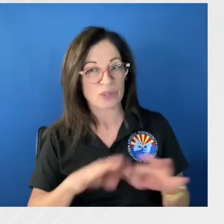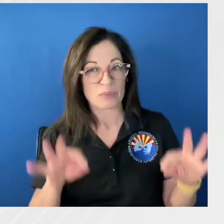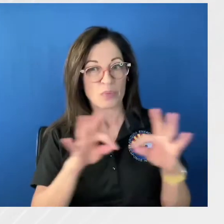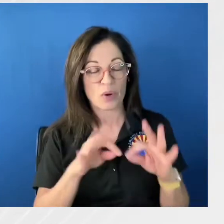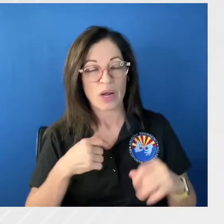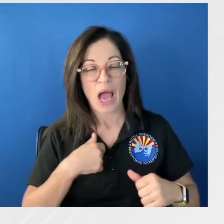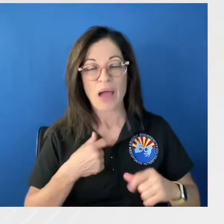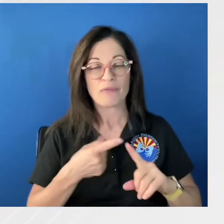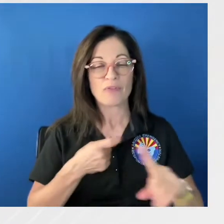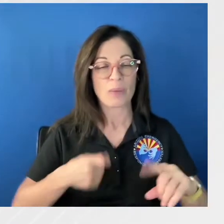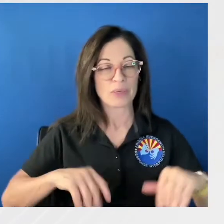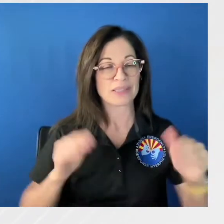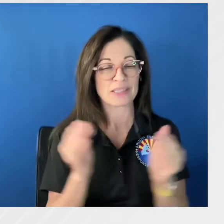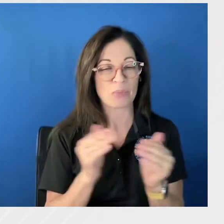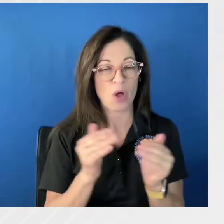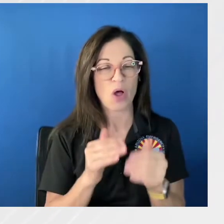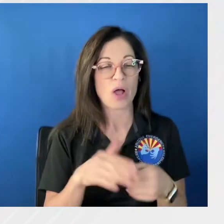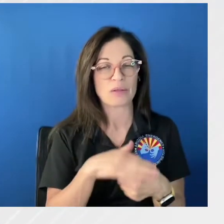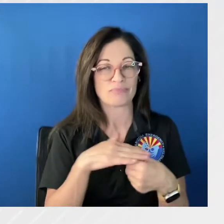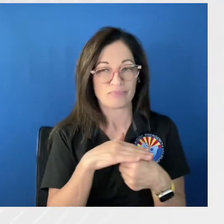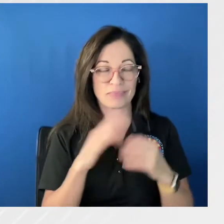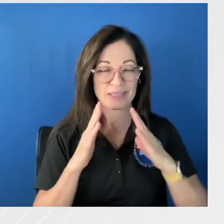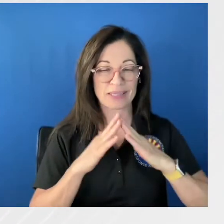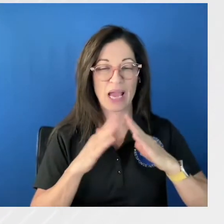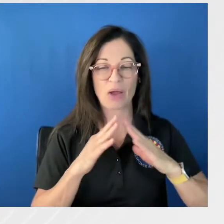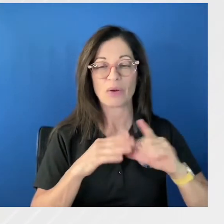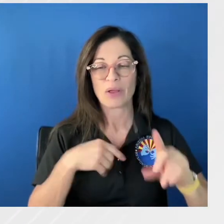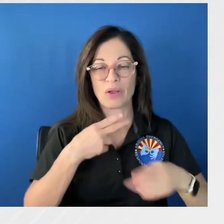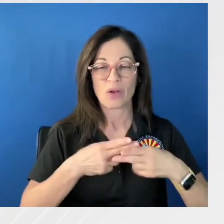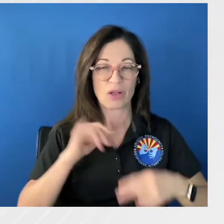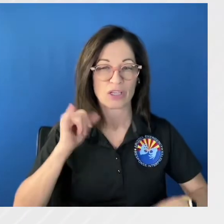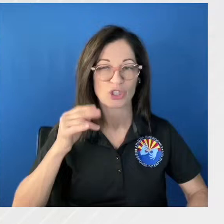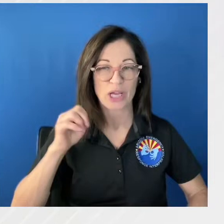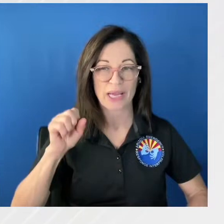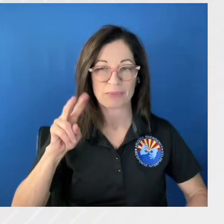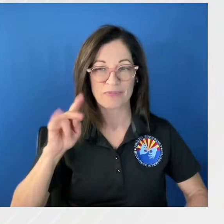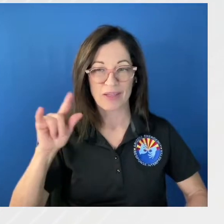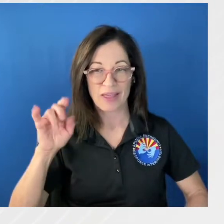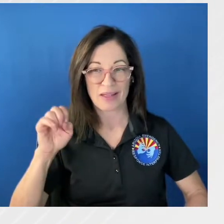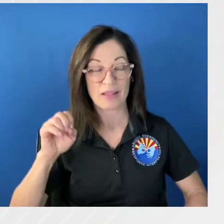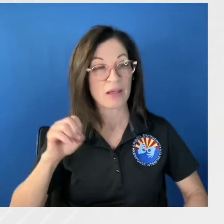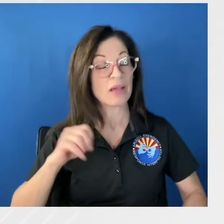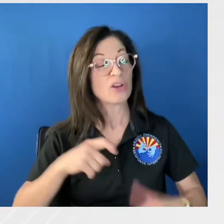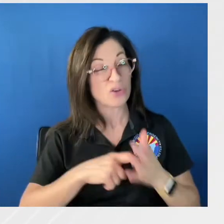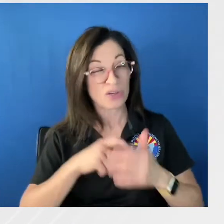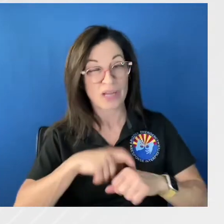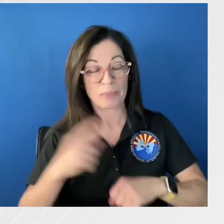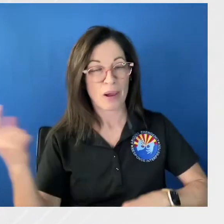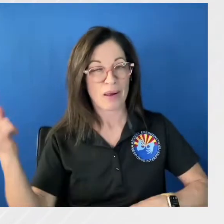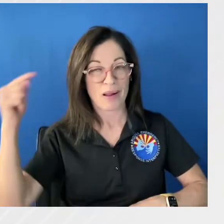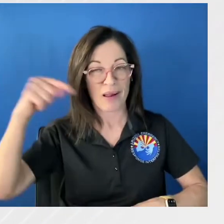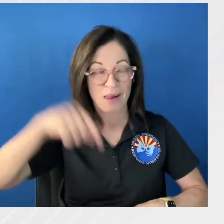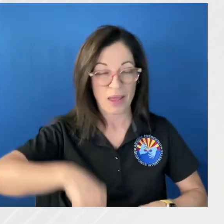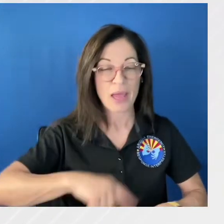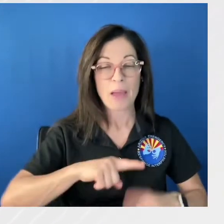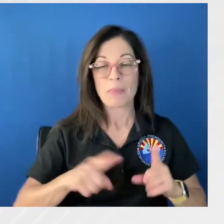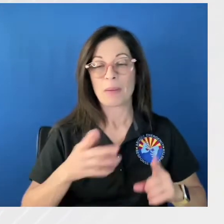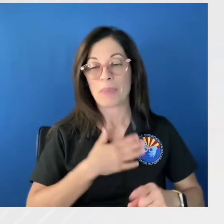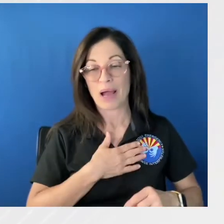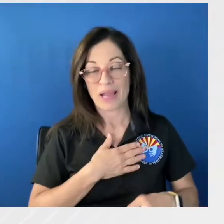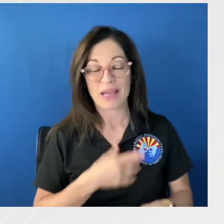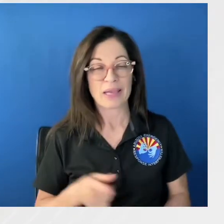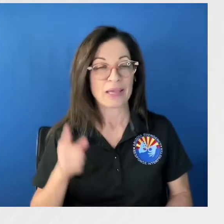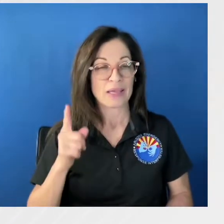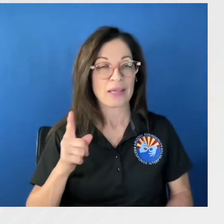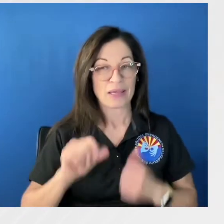called Janesville. Took me a while to get down here. But my deputy incident commander, which spoke at the last meeting, he's right here from